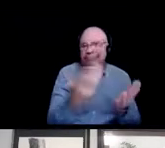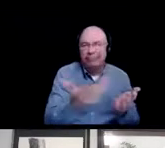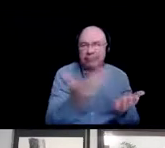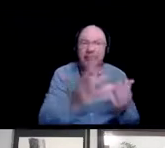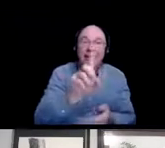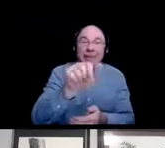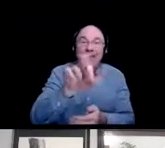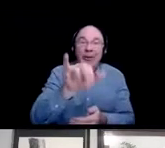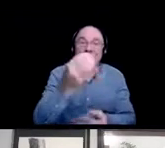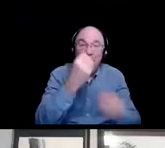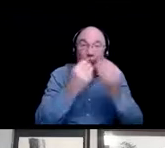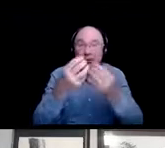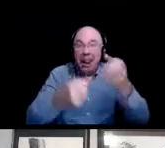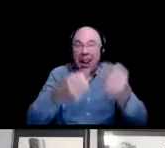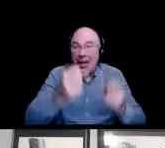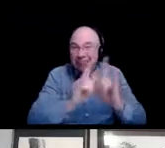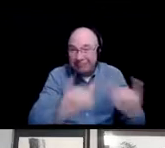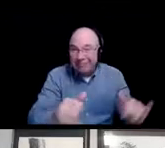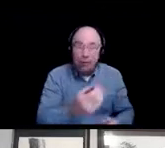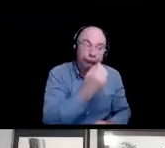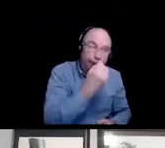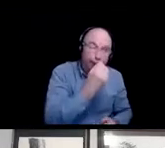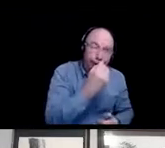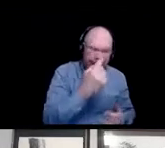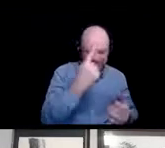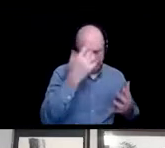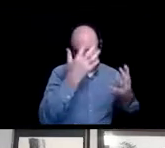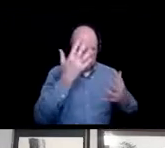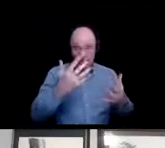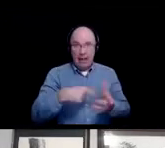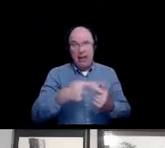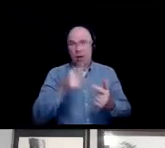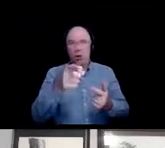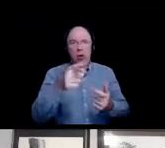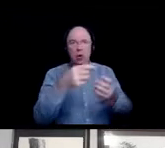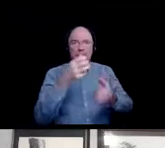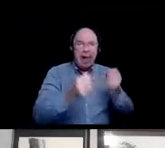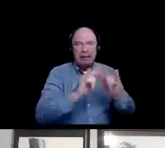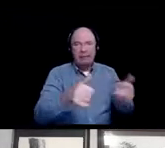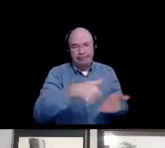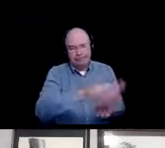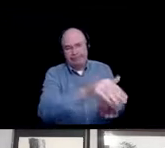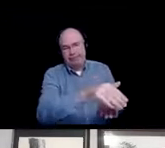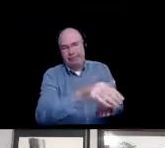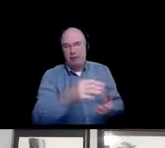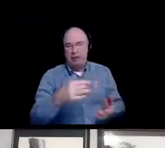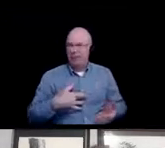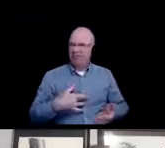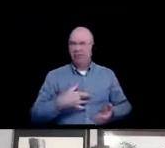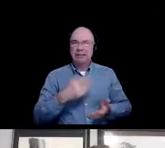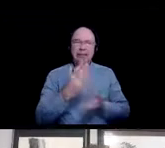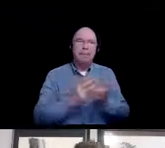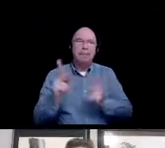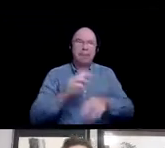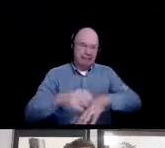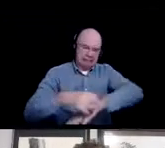dairy. And so you eliminate dairy because dairy causes you not to feel good. Some people may see it in skin rashes or